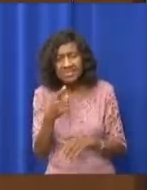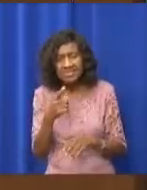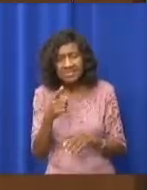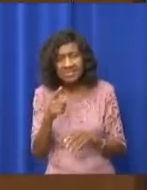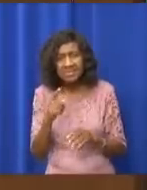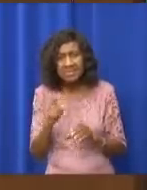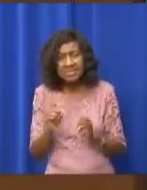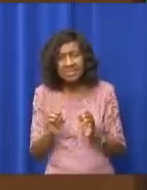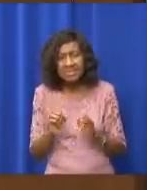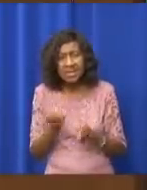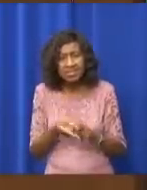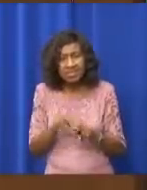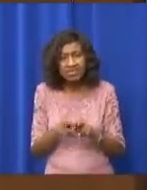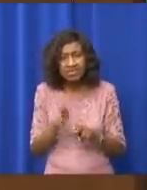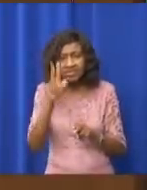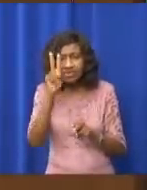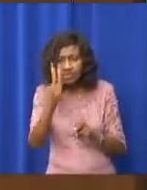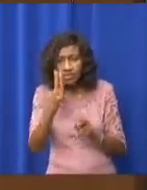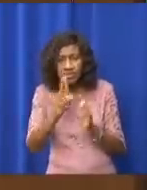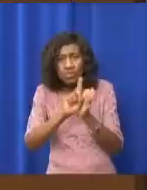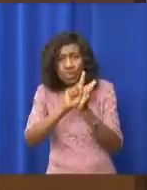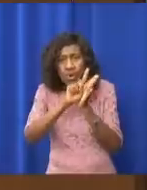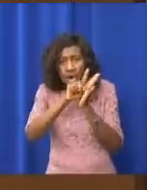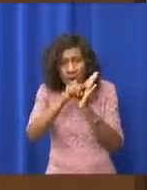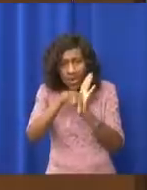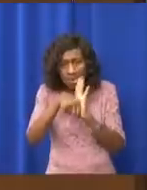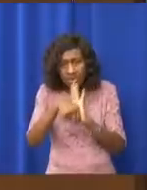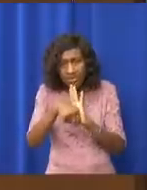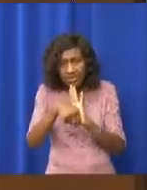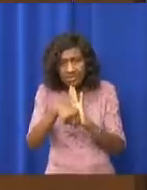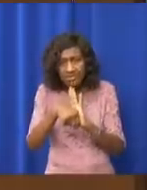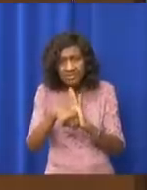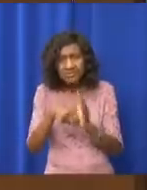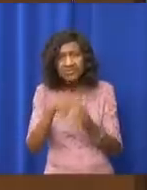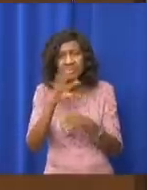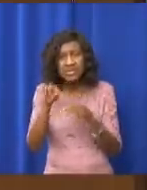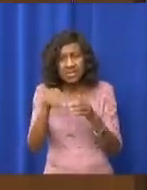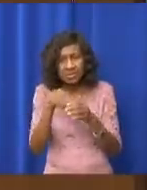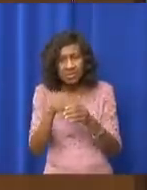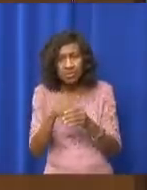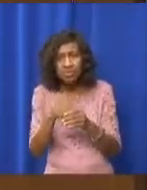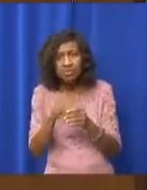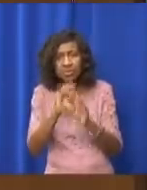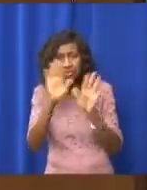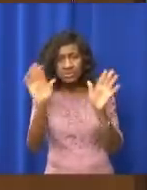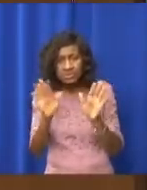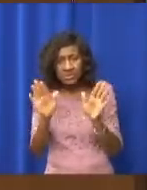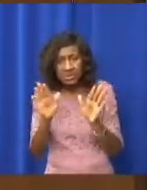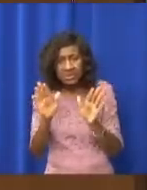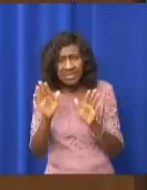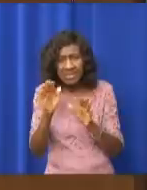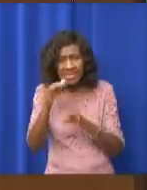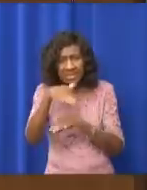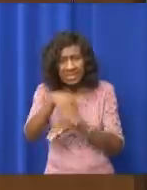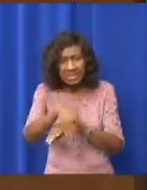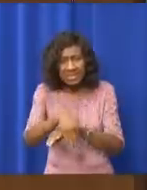to a period of 2 hours, and that will include a Sunday, and the nighttime curfew will kick in then 8